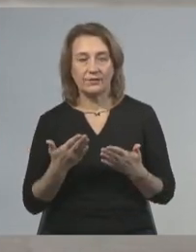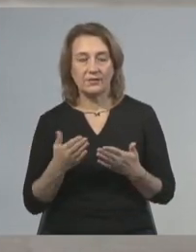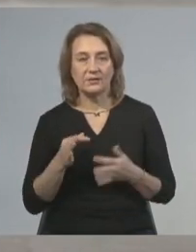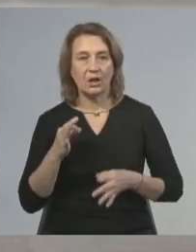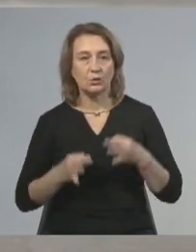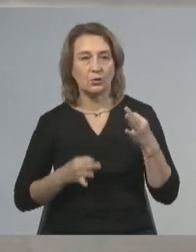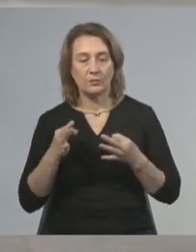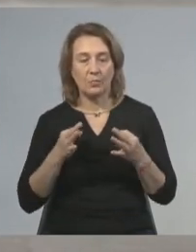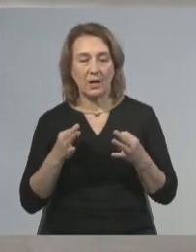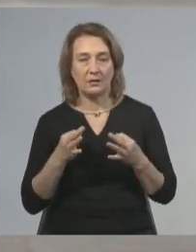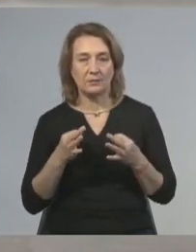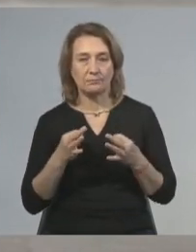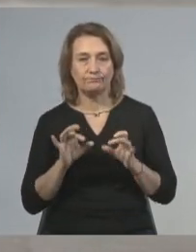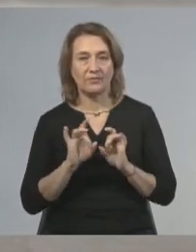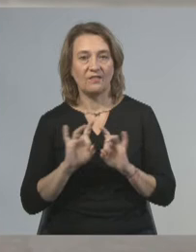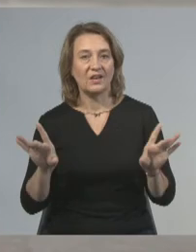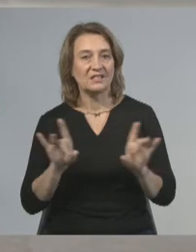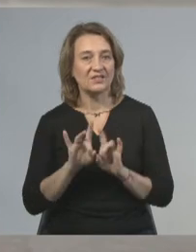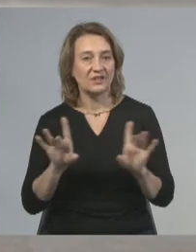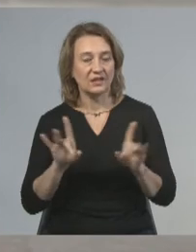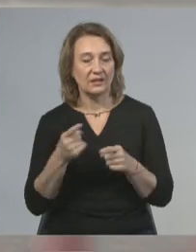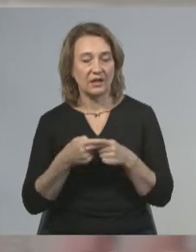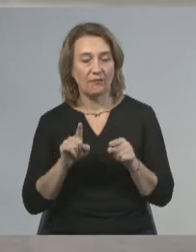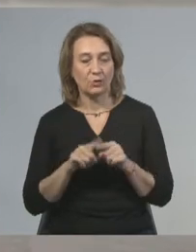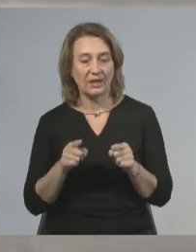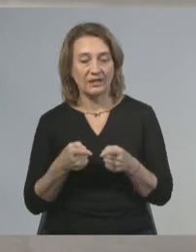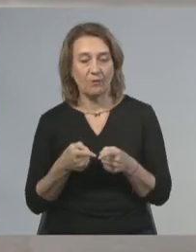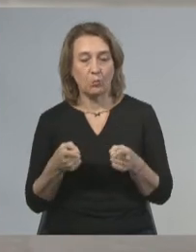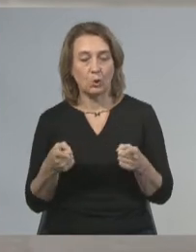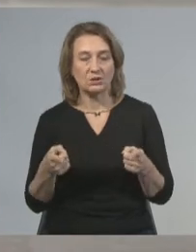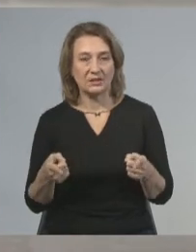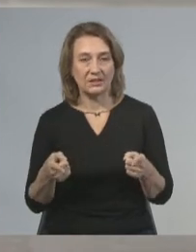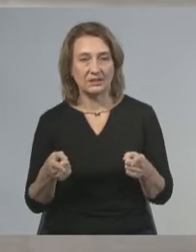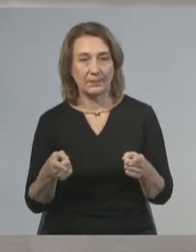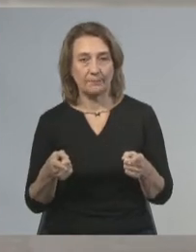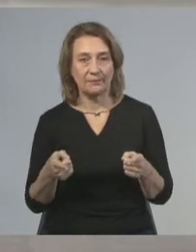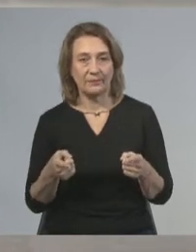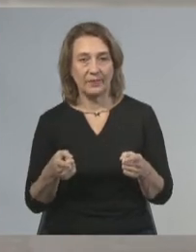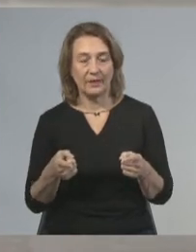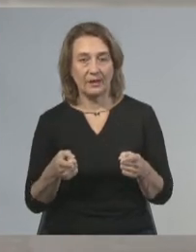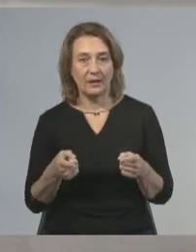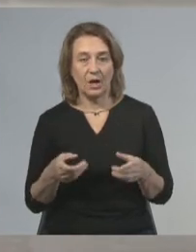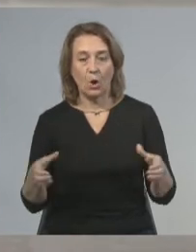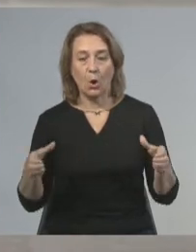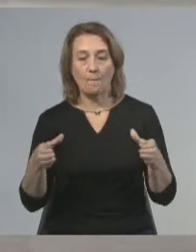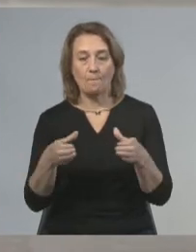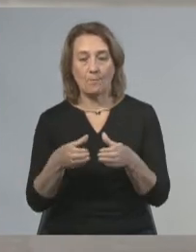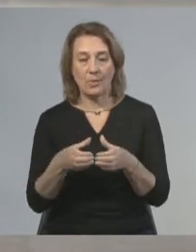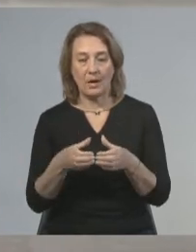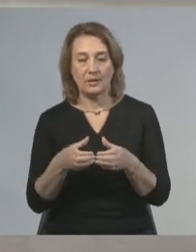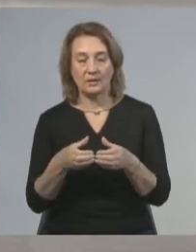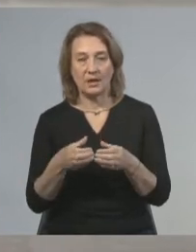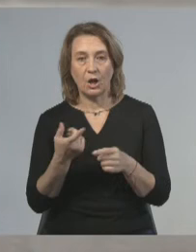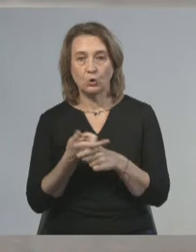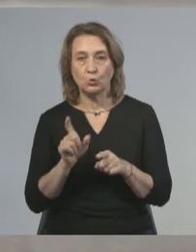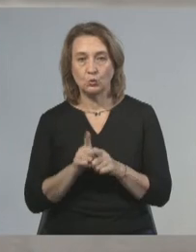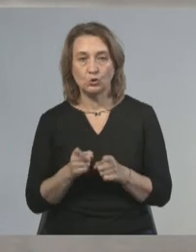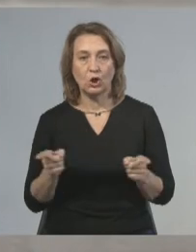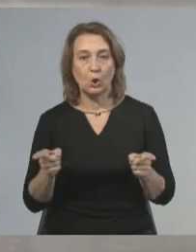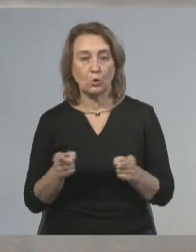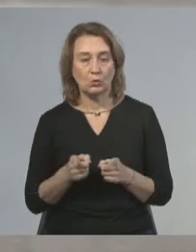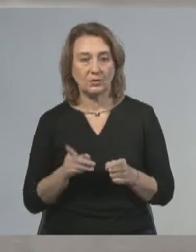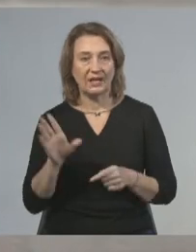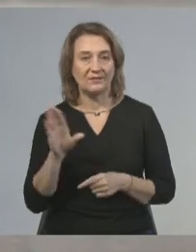newspaper of this media which go beyond the election process we all understand that this election campaign is quite